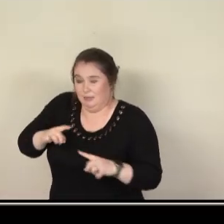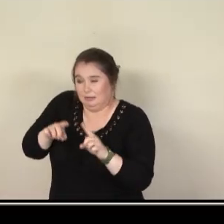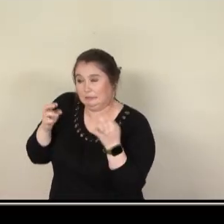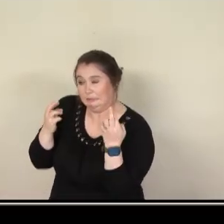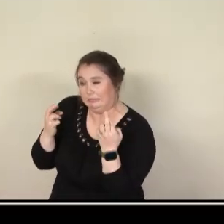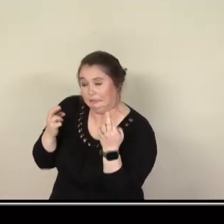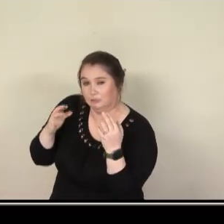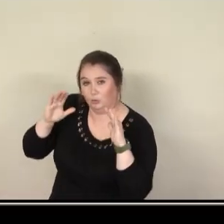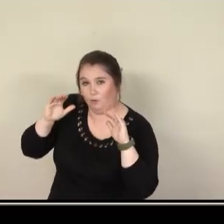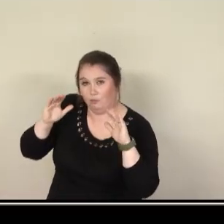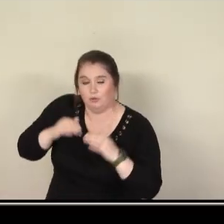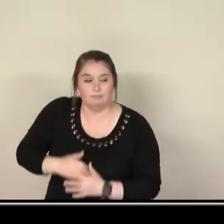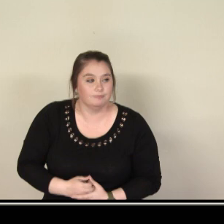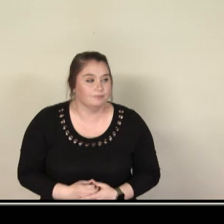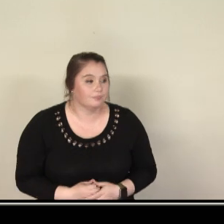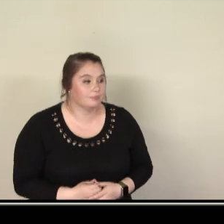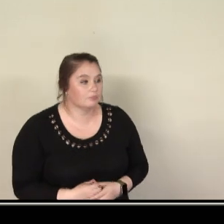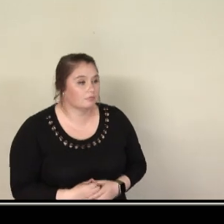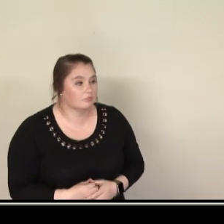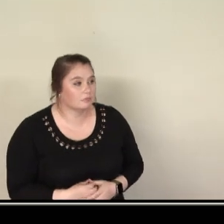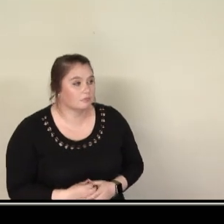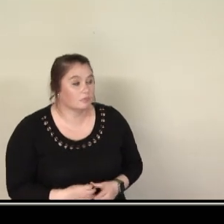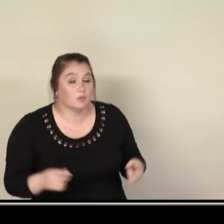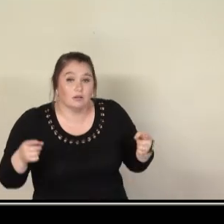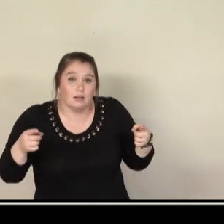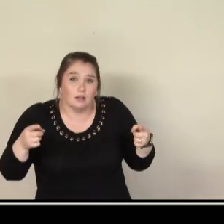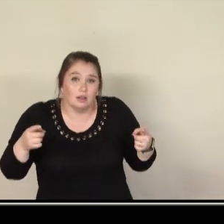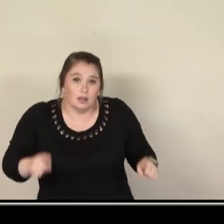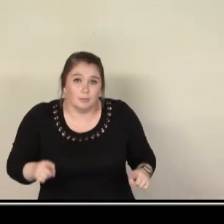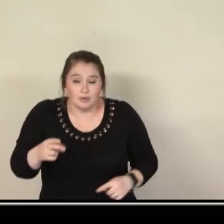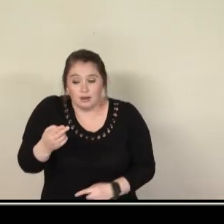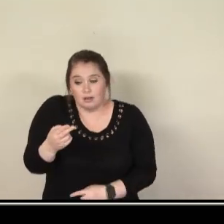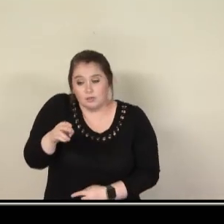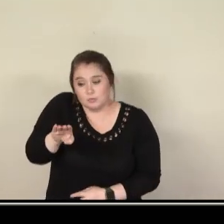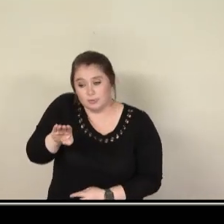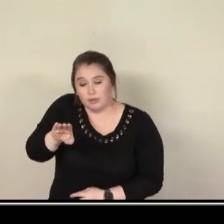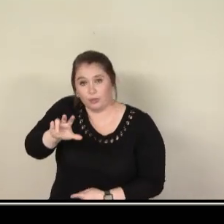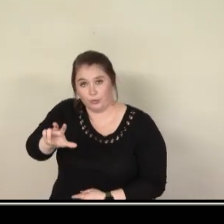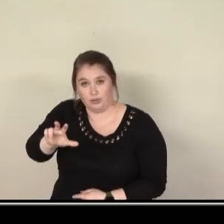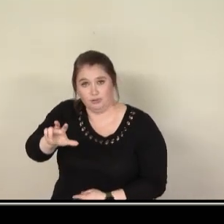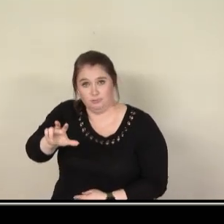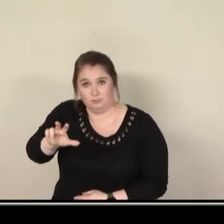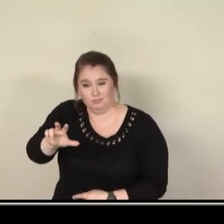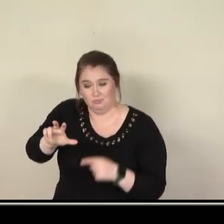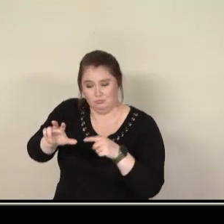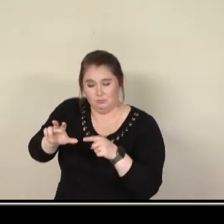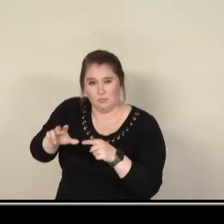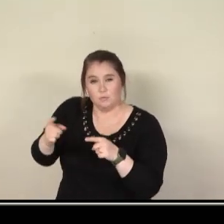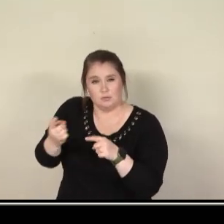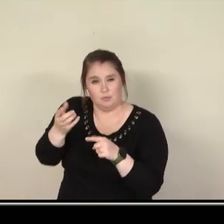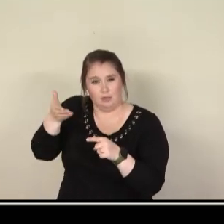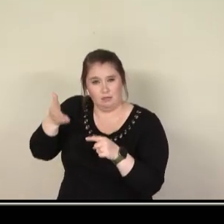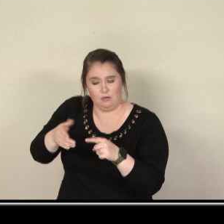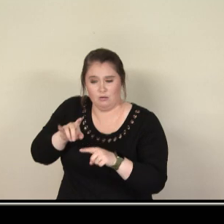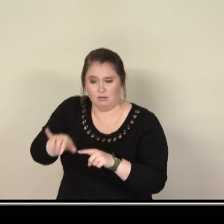Dr. Kincannon said. Okay, so there was a component in House Bill 3 that the Equity Center actually sort of